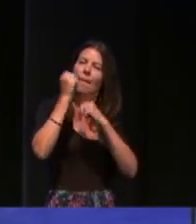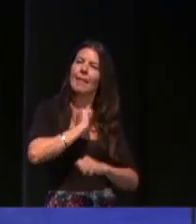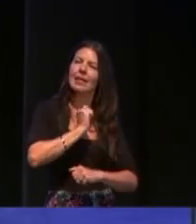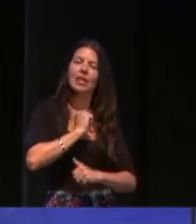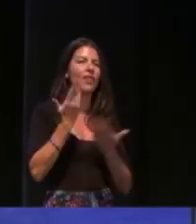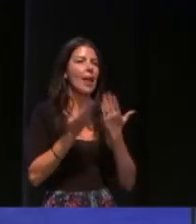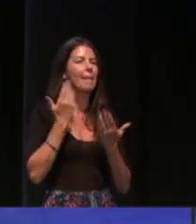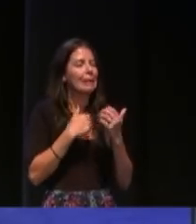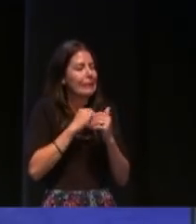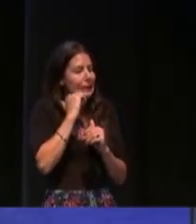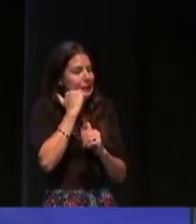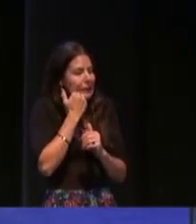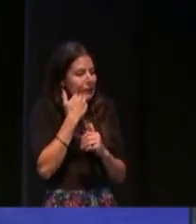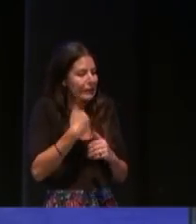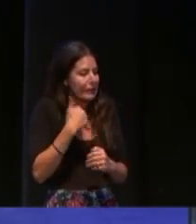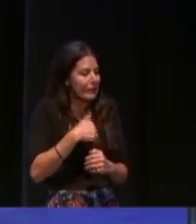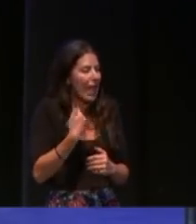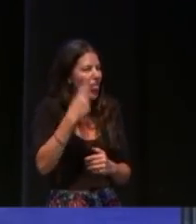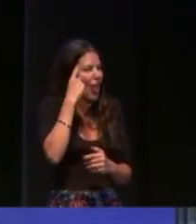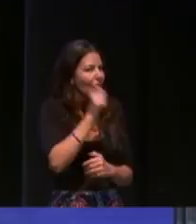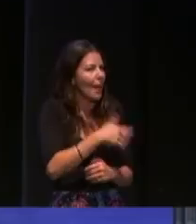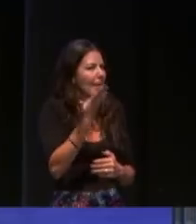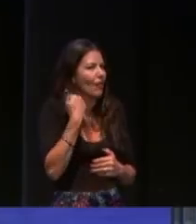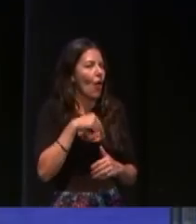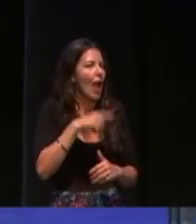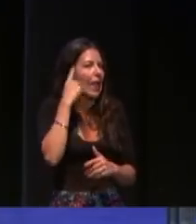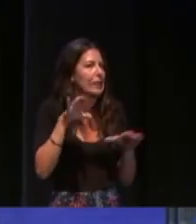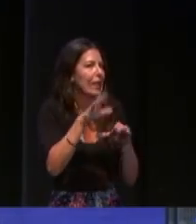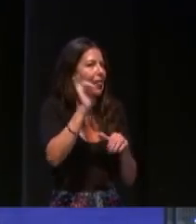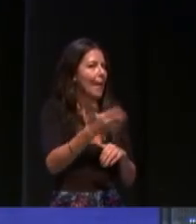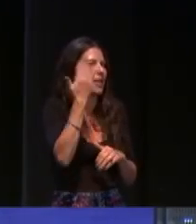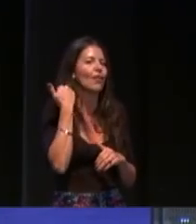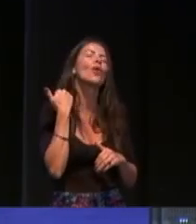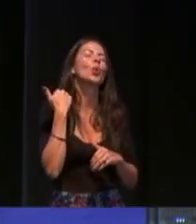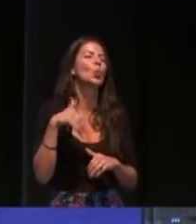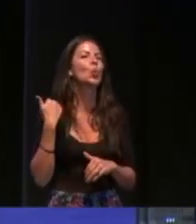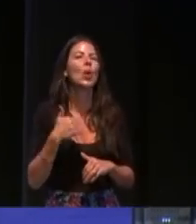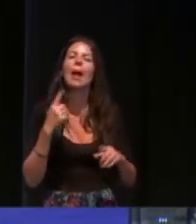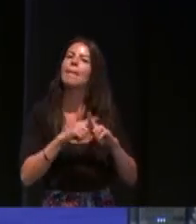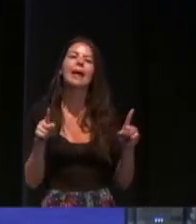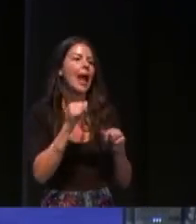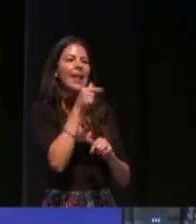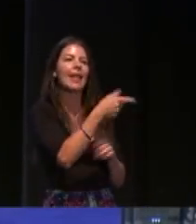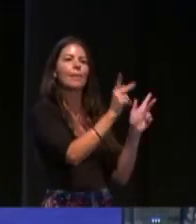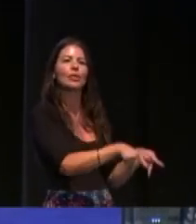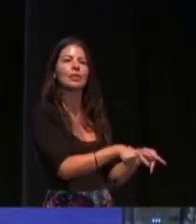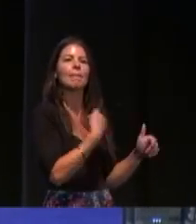sometimes you might be a little embarrassed at what that person thought or what that person did. You say, "Ooh, I'm so glad I'm not that person